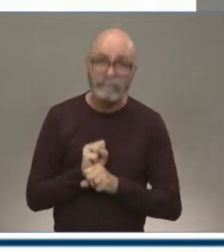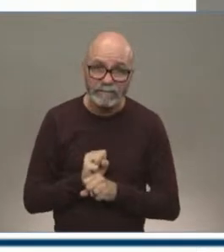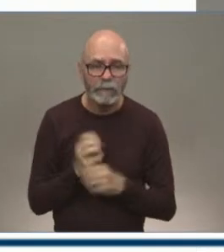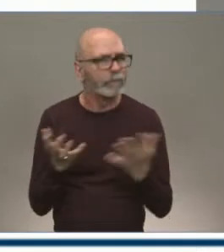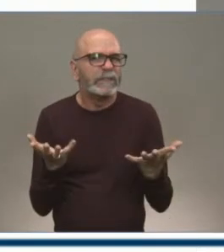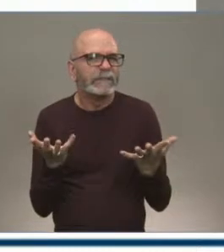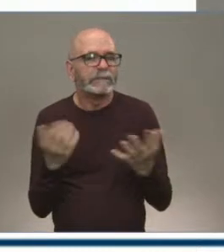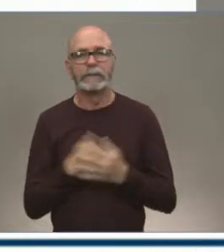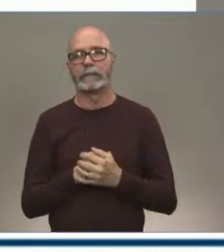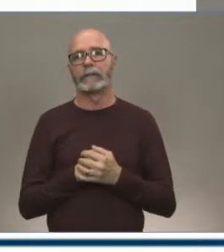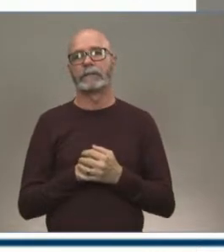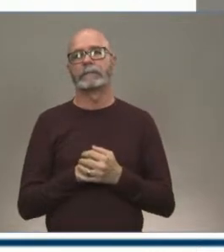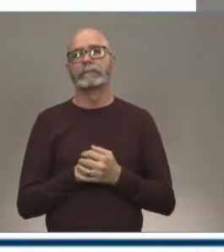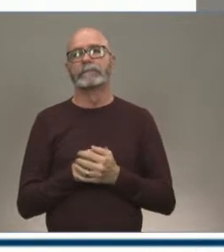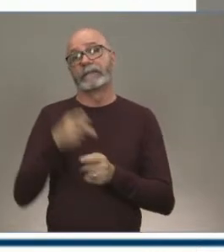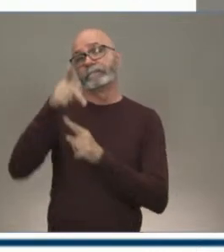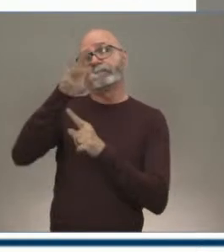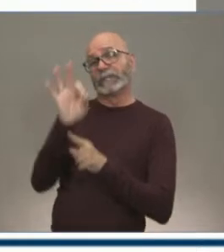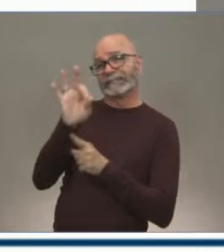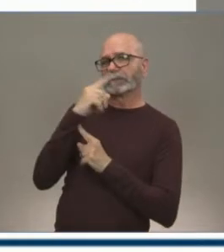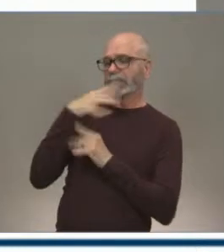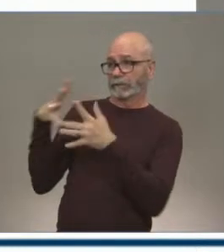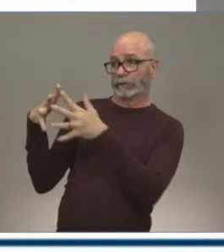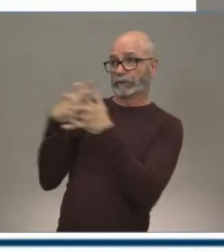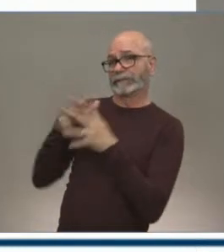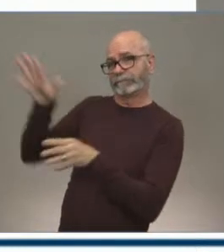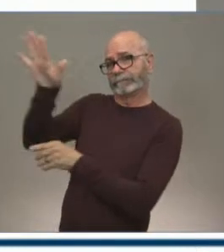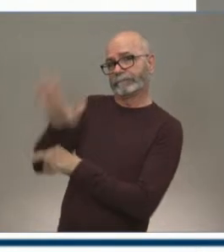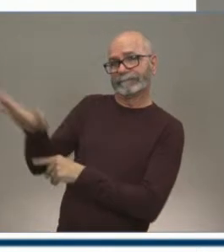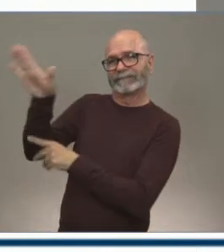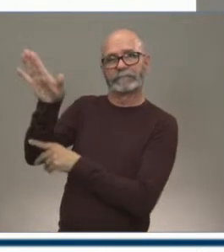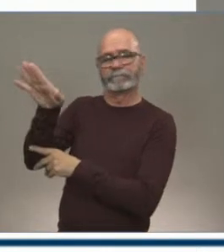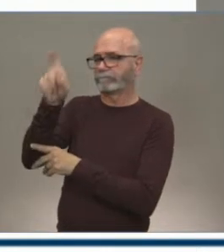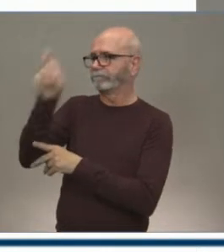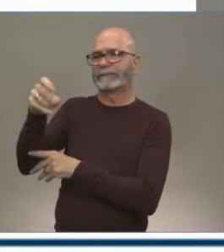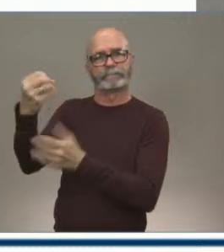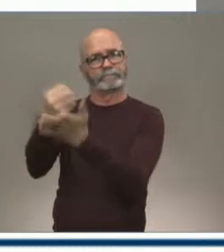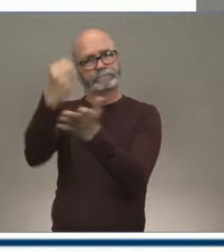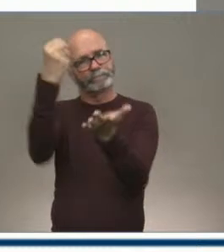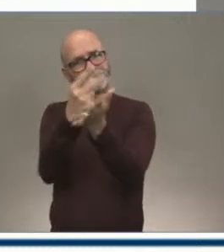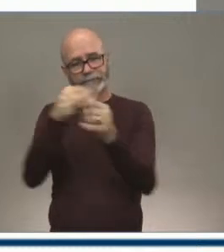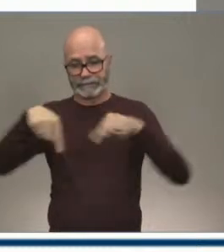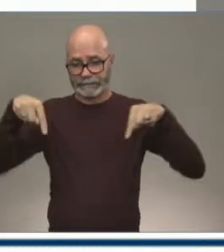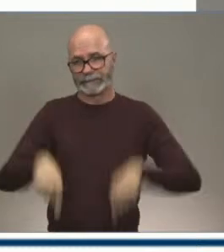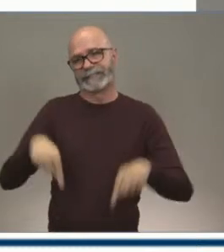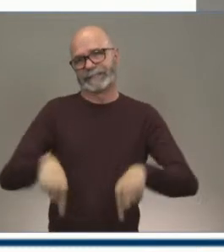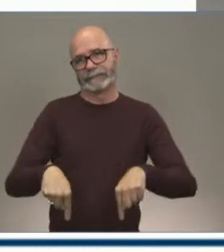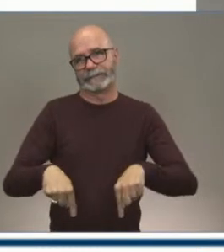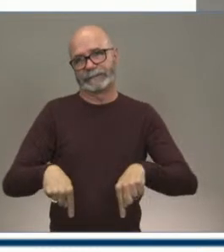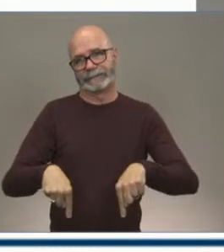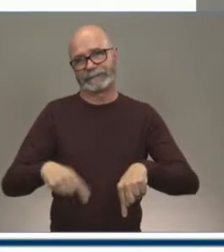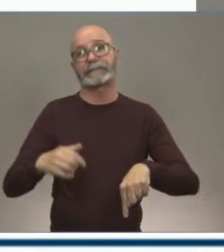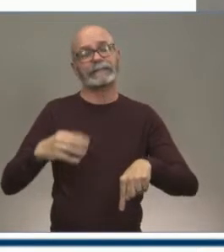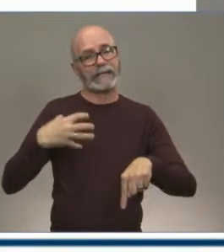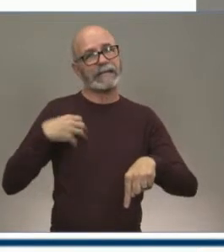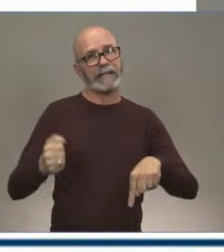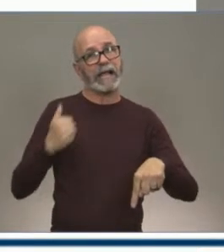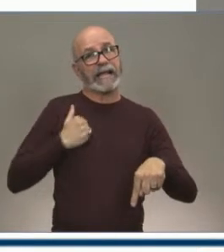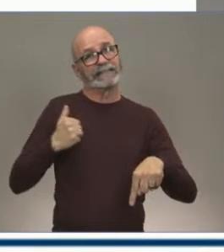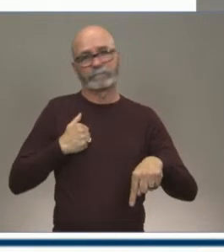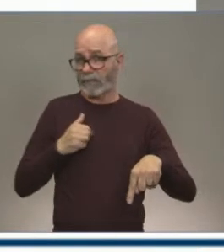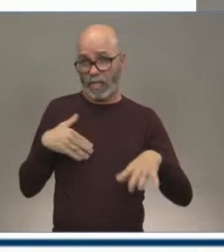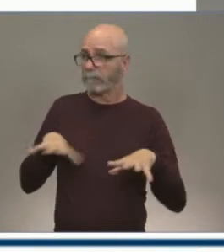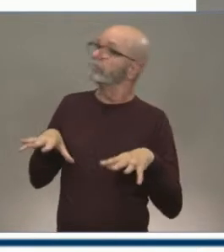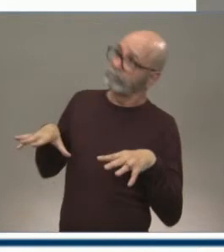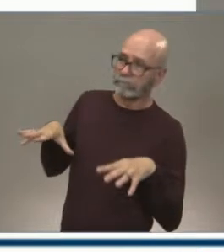forward by Pfizer in the U.S. They'd have to do the same thing and get it approved under those different conditions by Health Canada, and we're not there yet. But if it